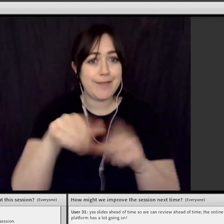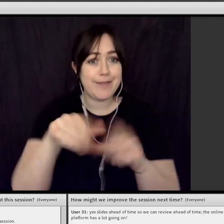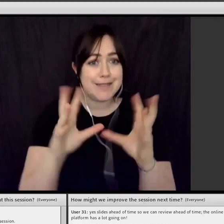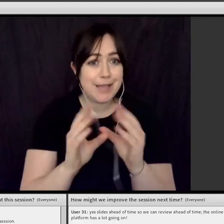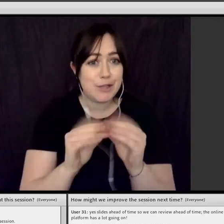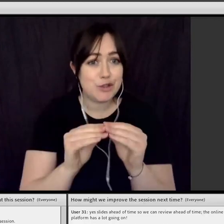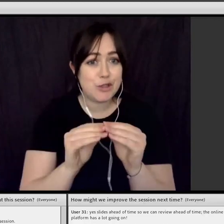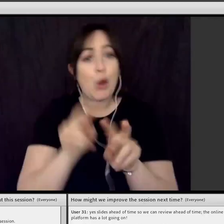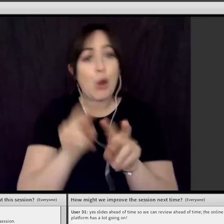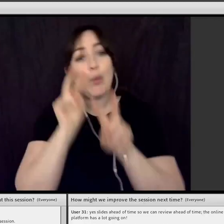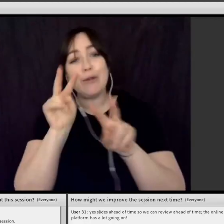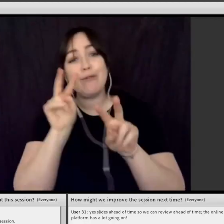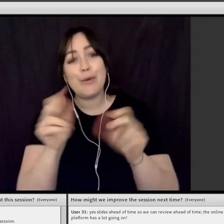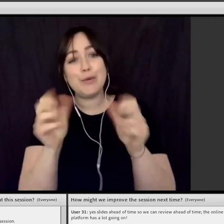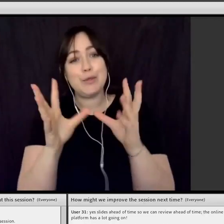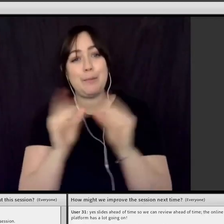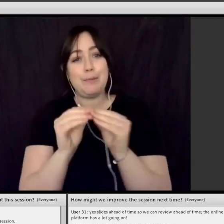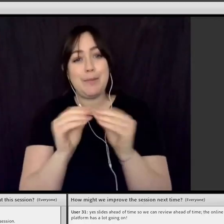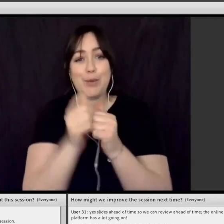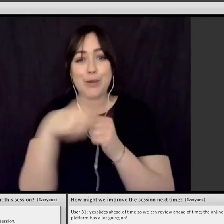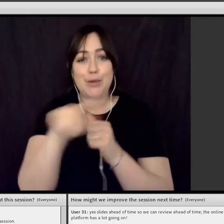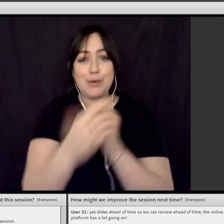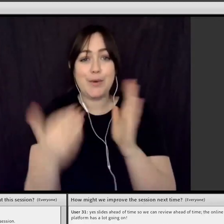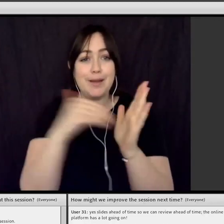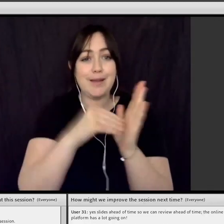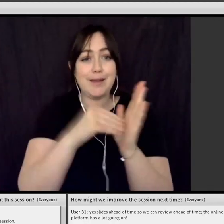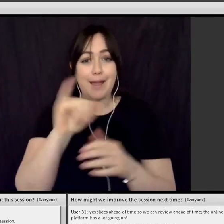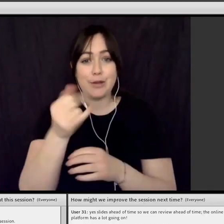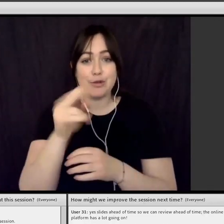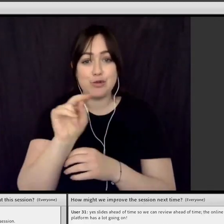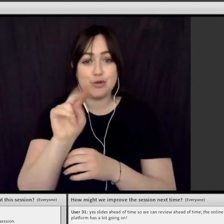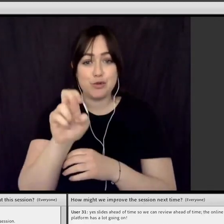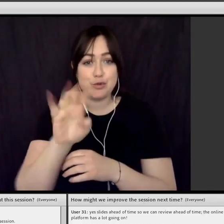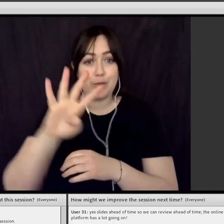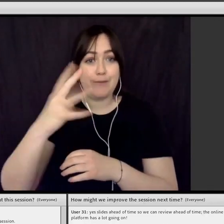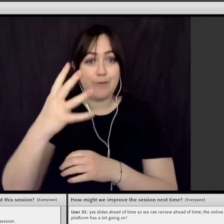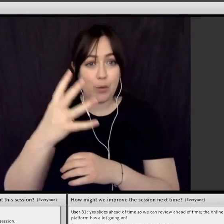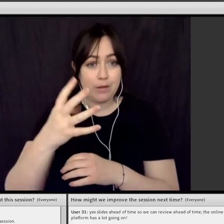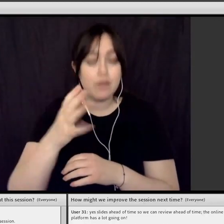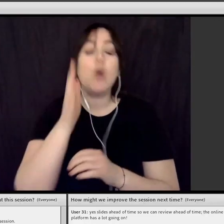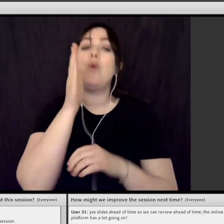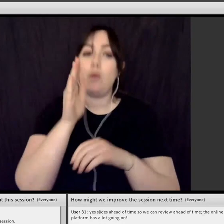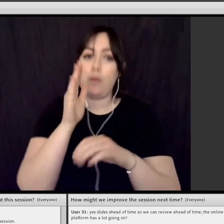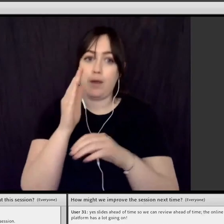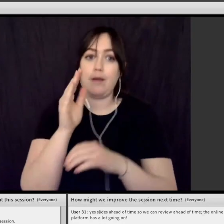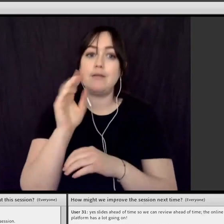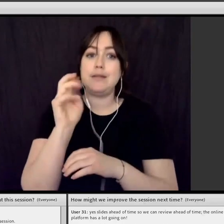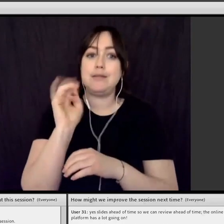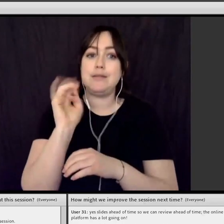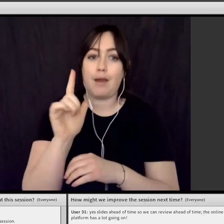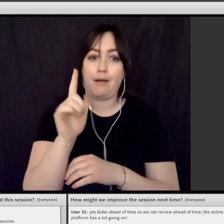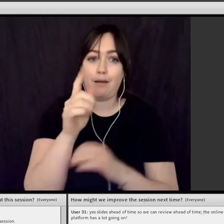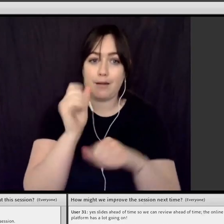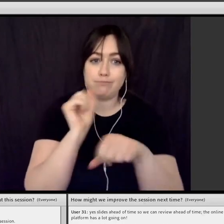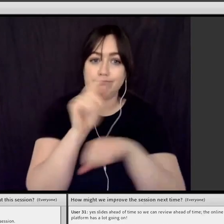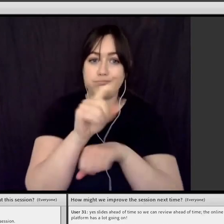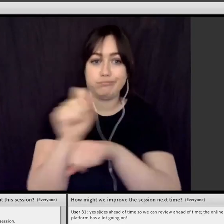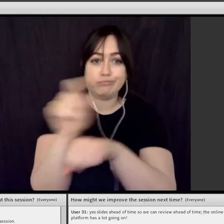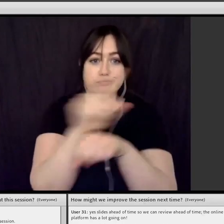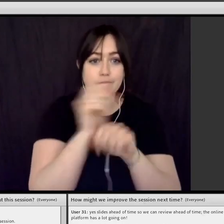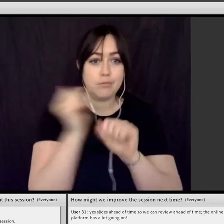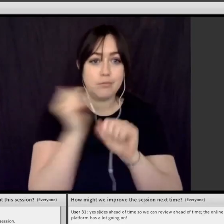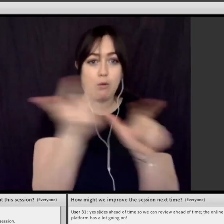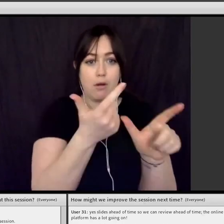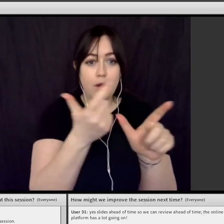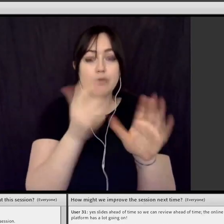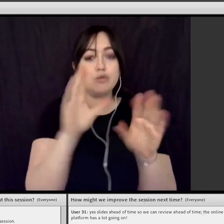June 4th. Once again, we will be sending an email to give further information about the follow-up session